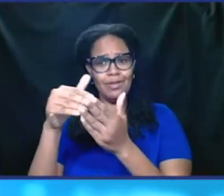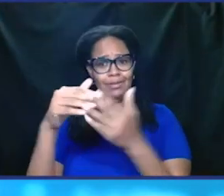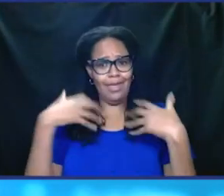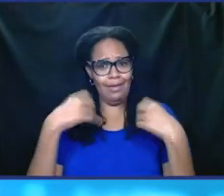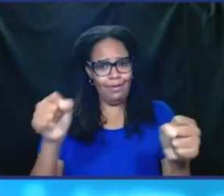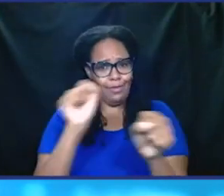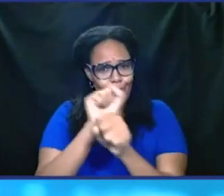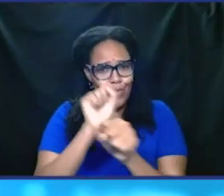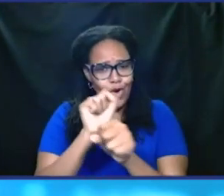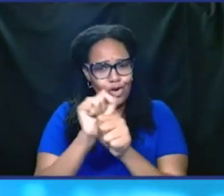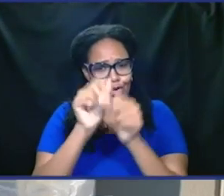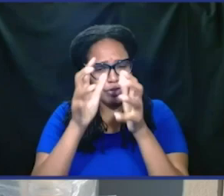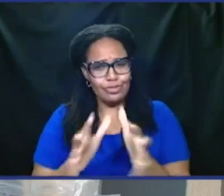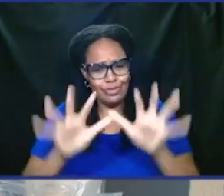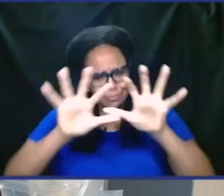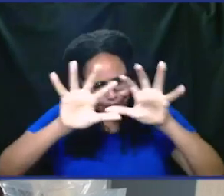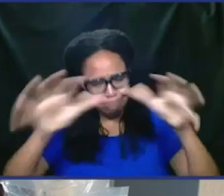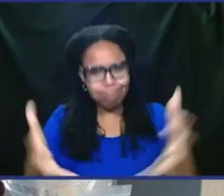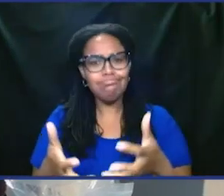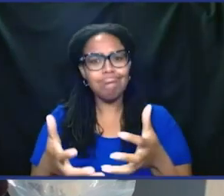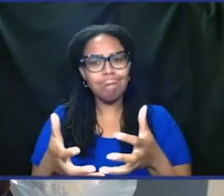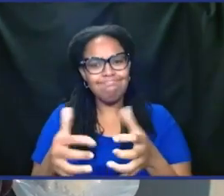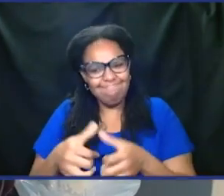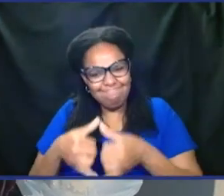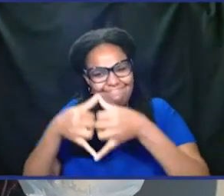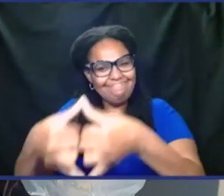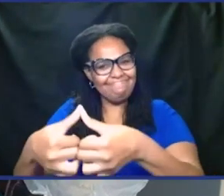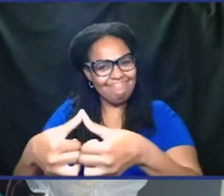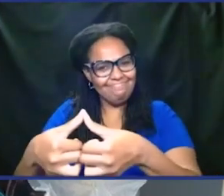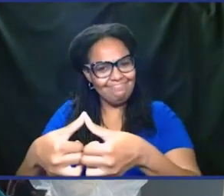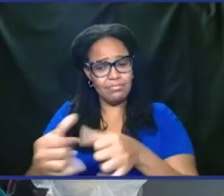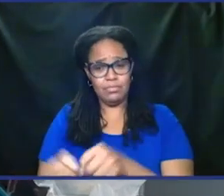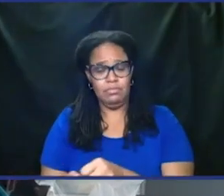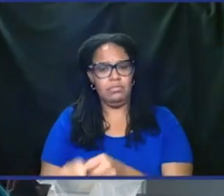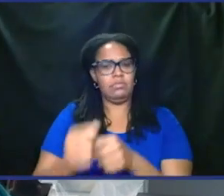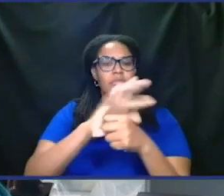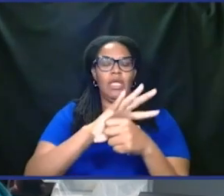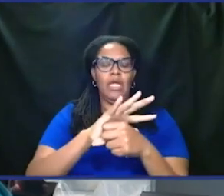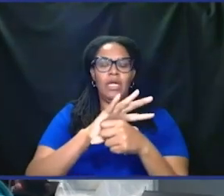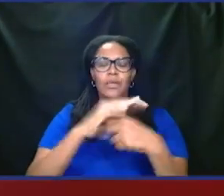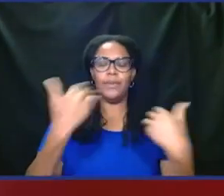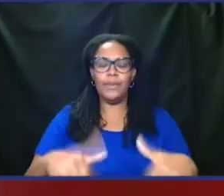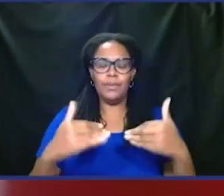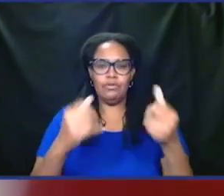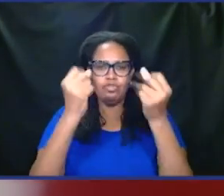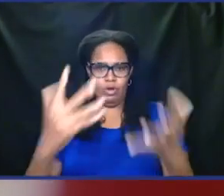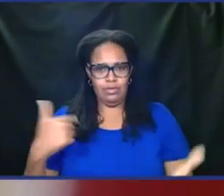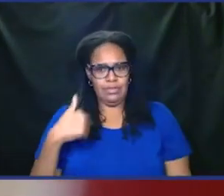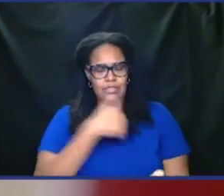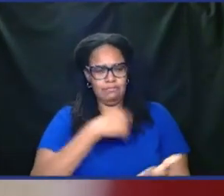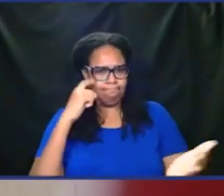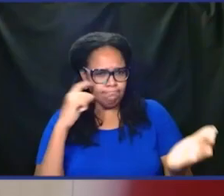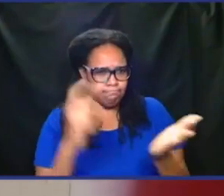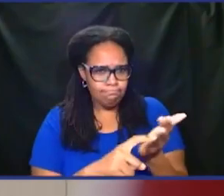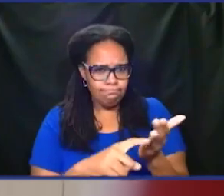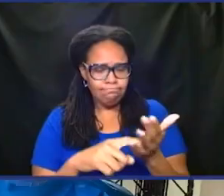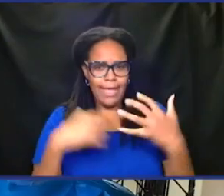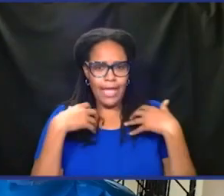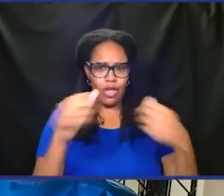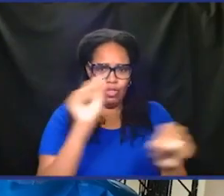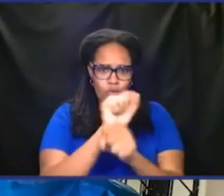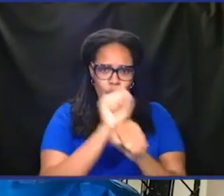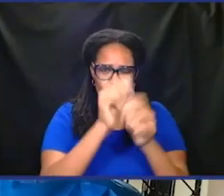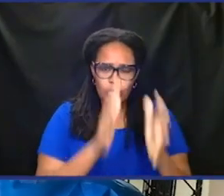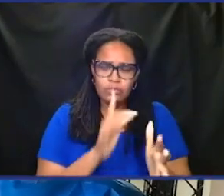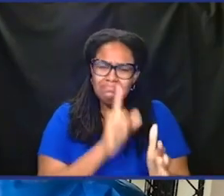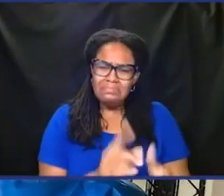colleagues, the world's healthcare workers. The COVID-19 pandemic has certainly shown the world how critical healthcare workers are. They're